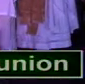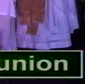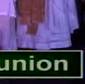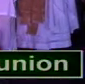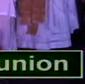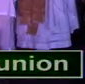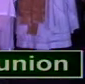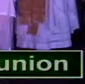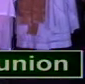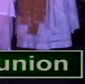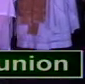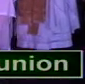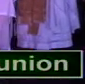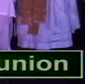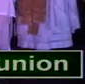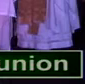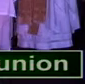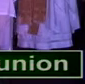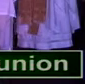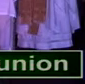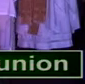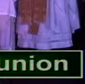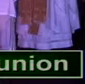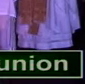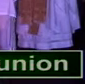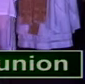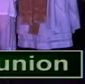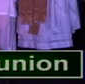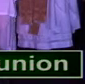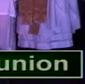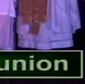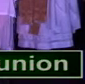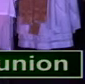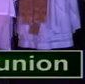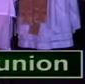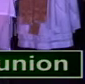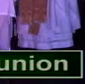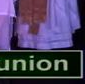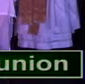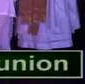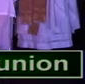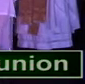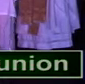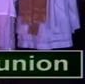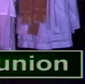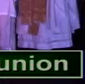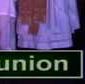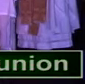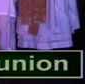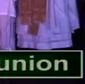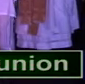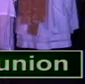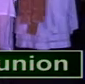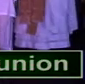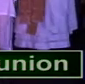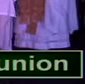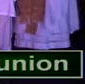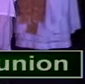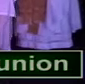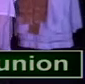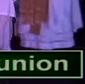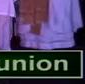to confess to the one who comes that our lives might be made new.